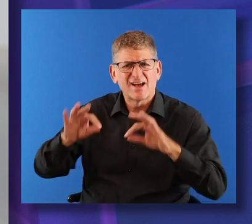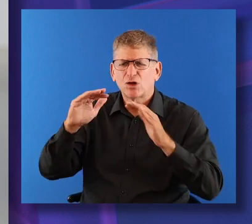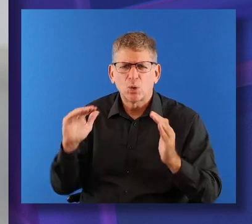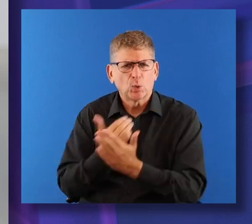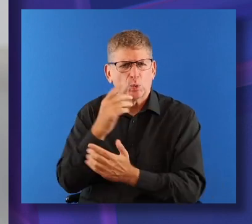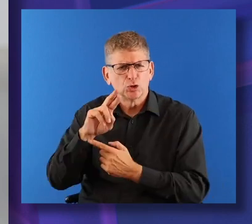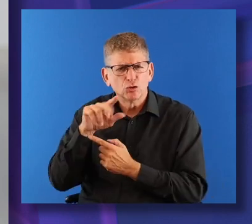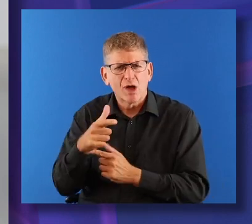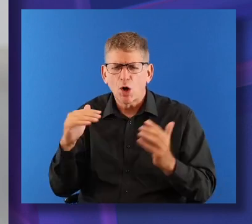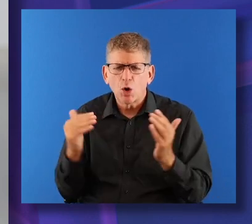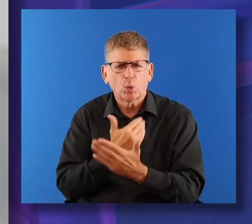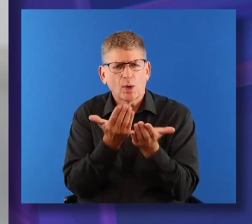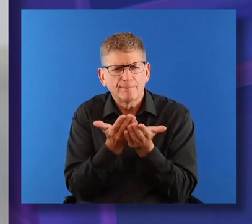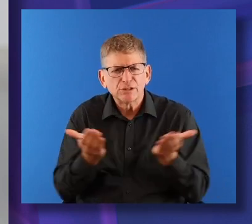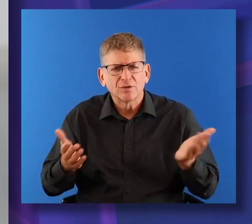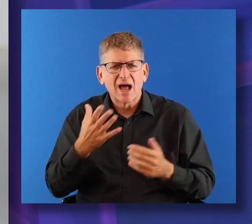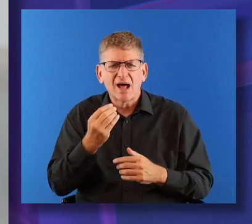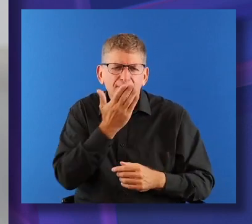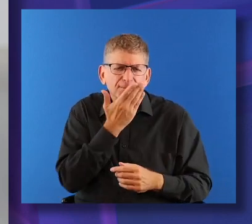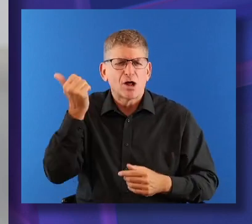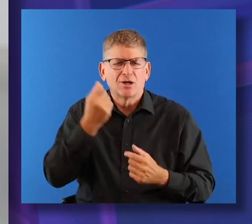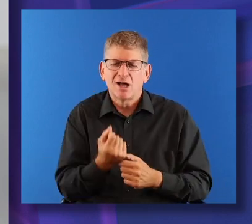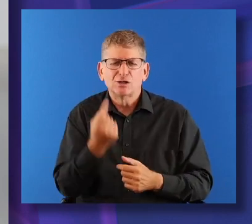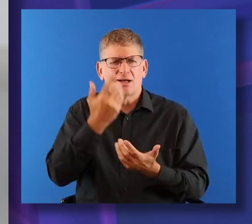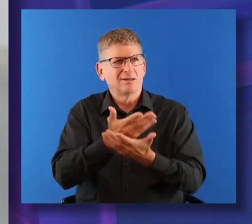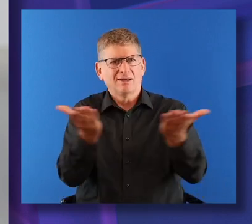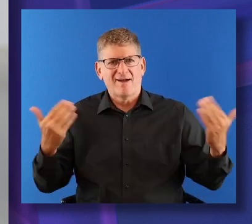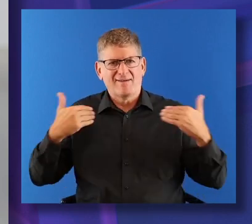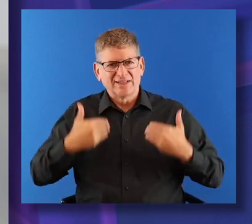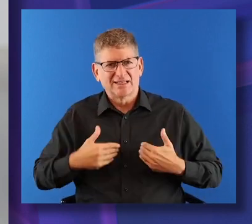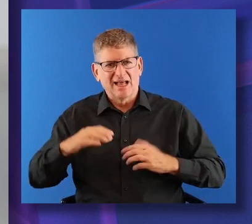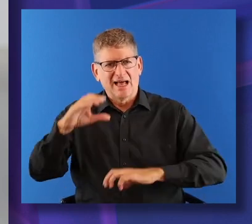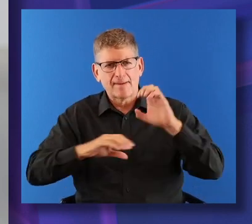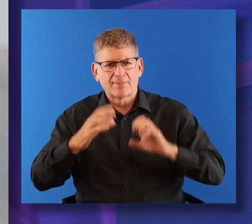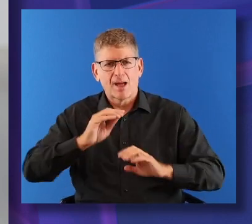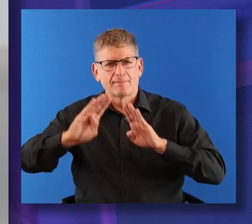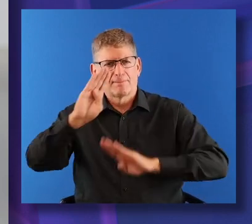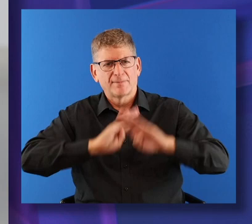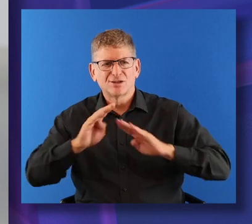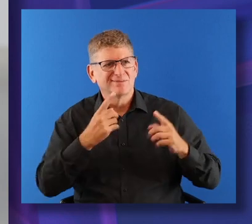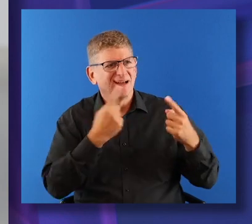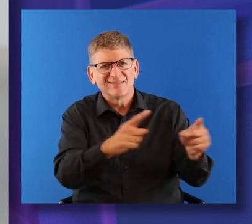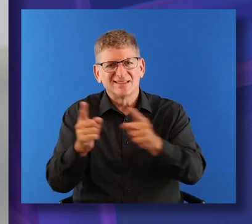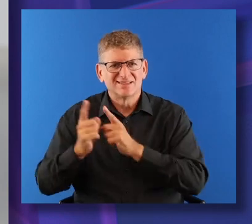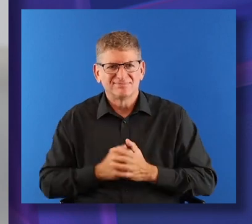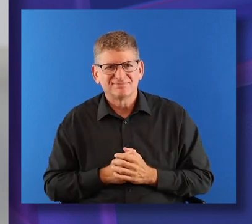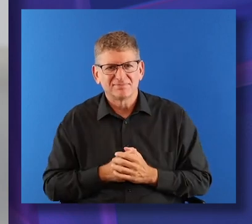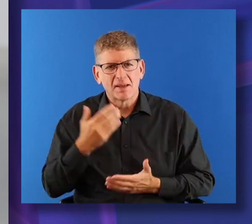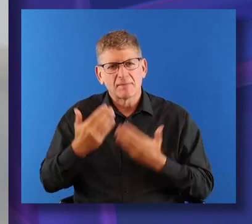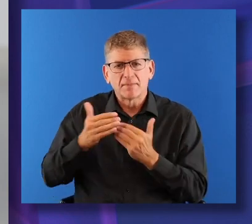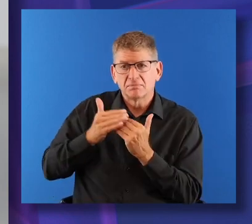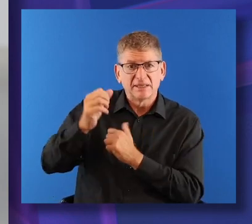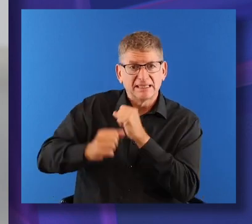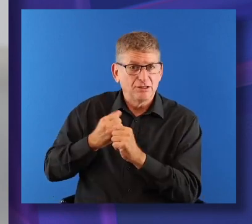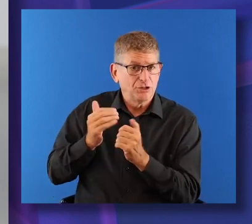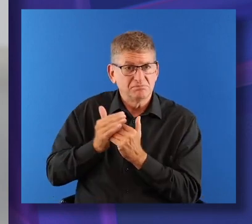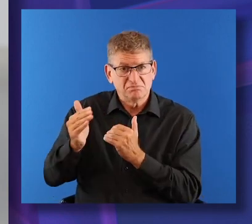the quest to discover new drugs and materials and to better understand physical, chemical, and biological